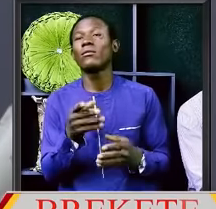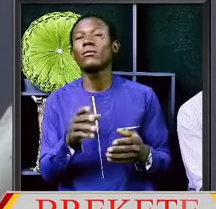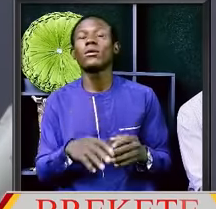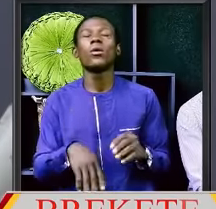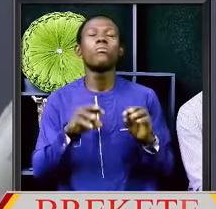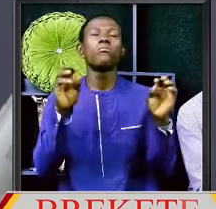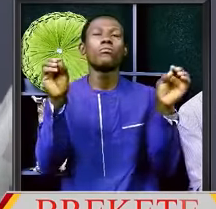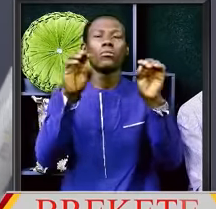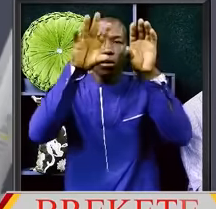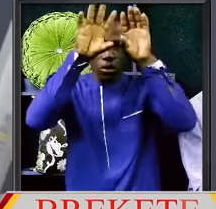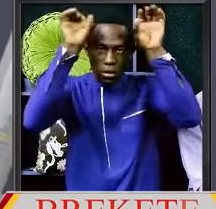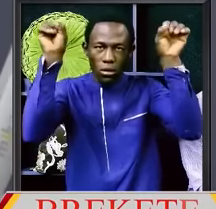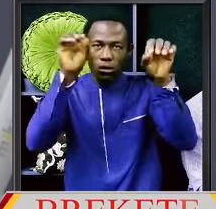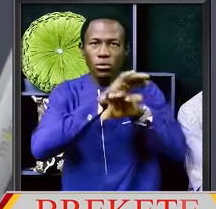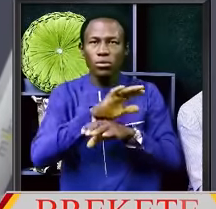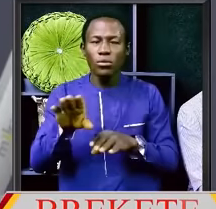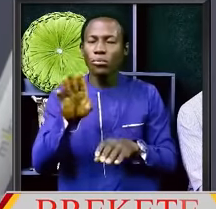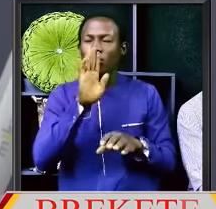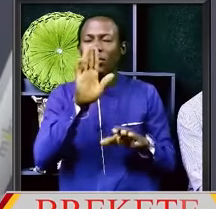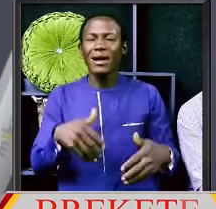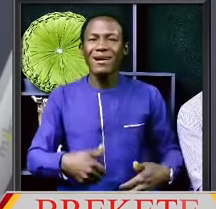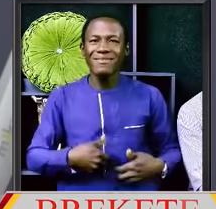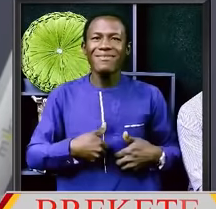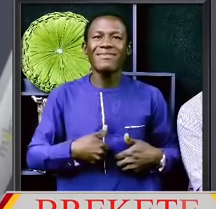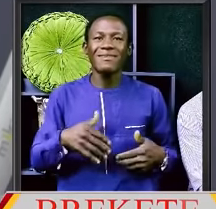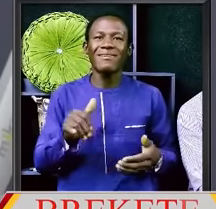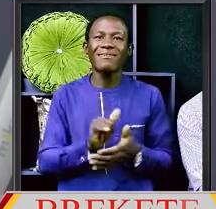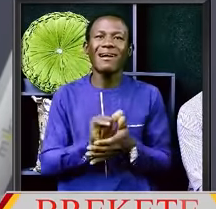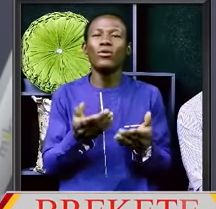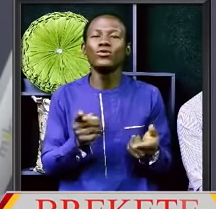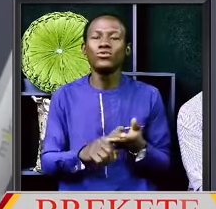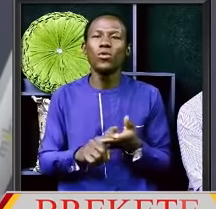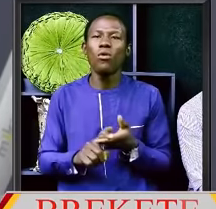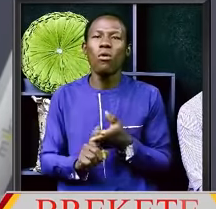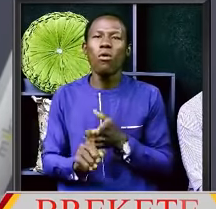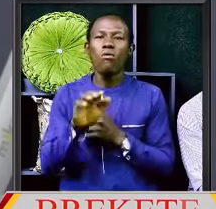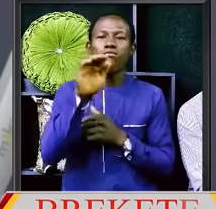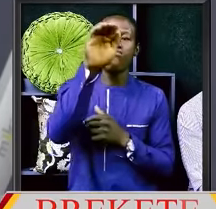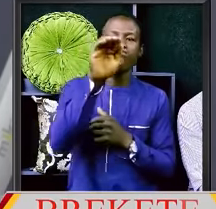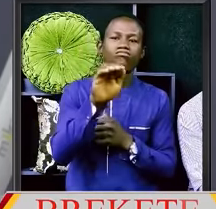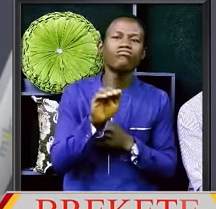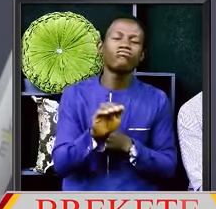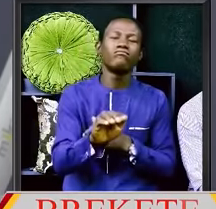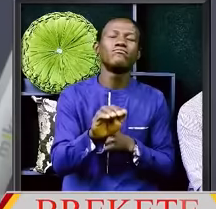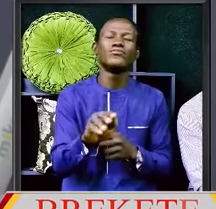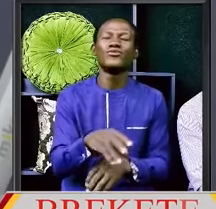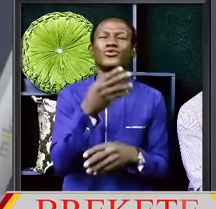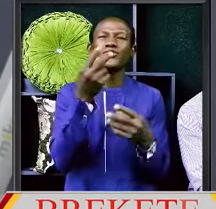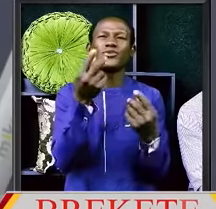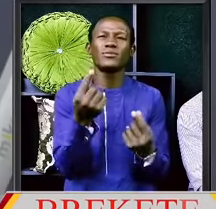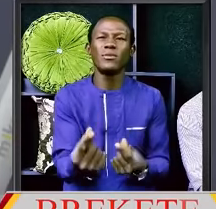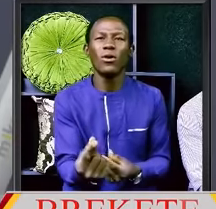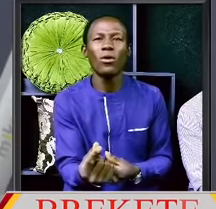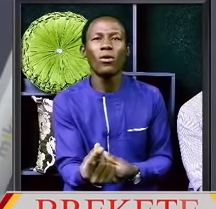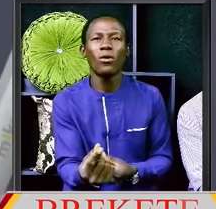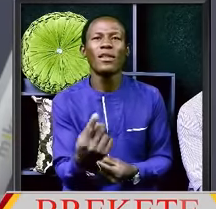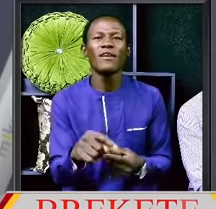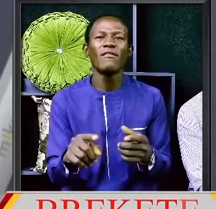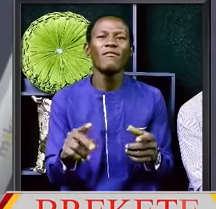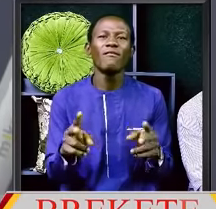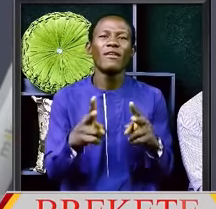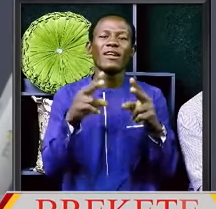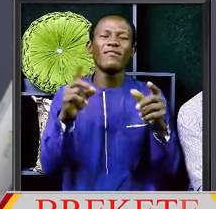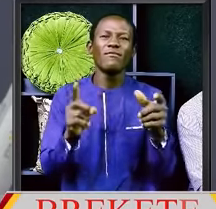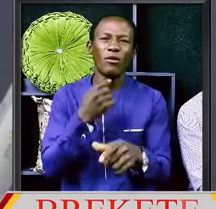Honorable President, no verse, I just want to interject small. The very first time where Baba